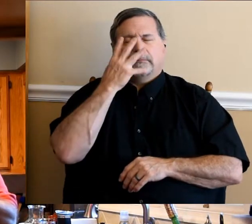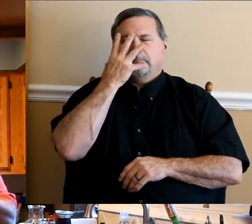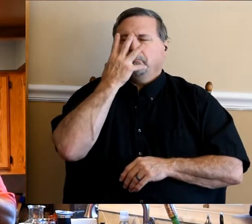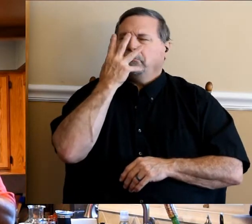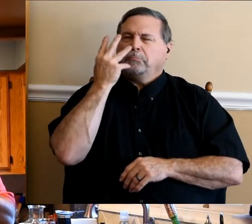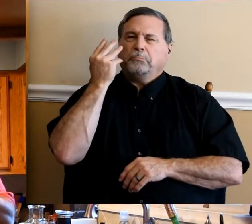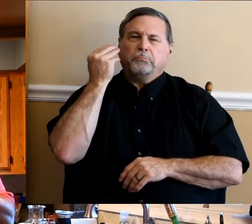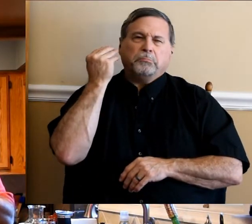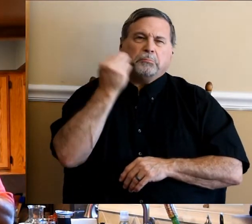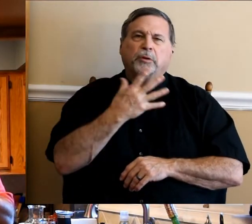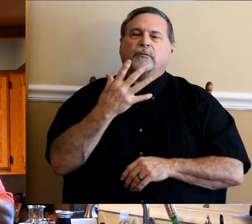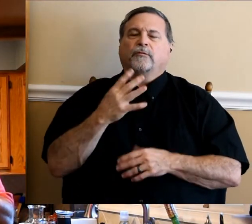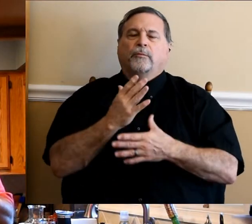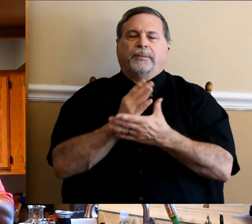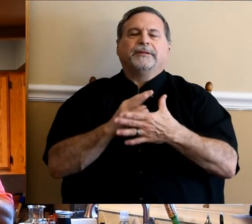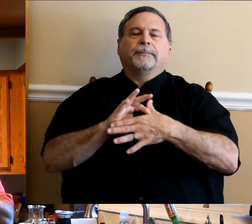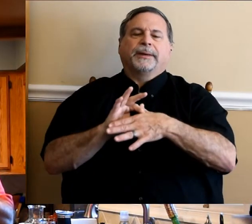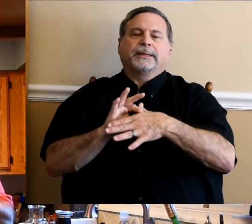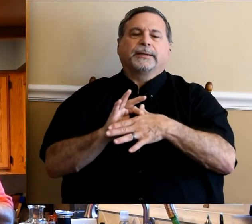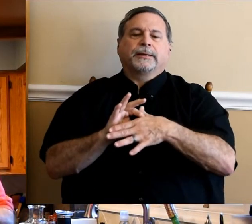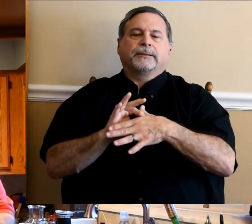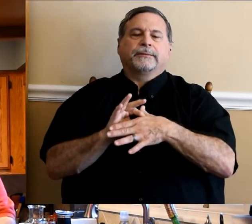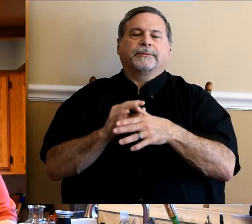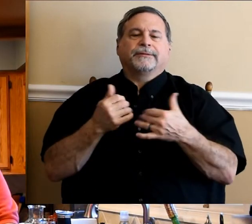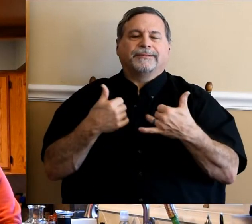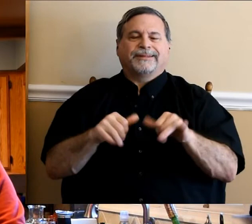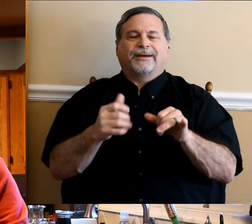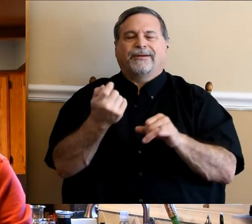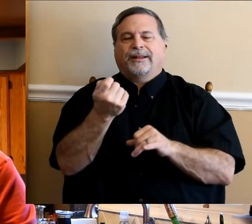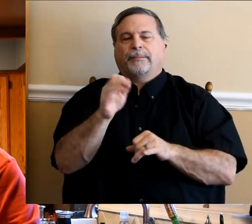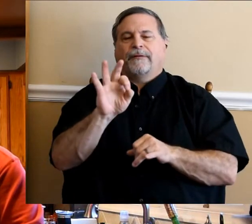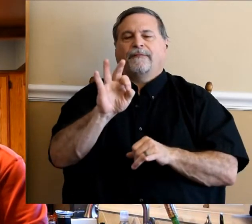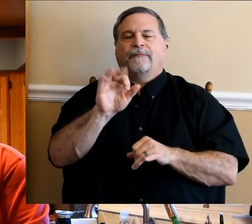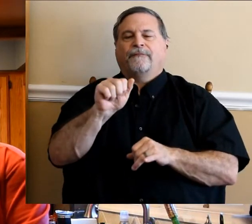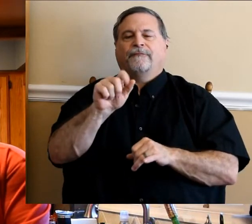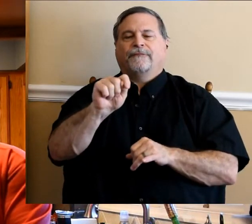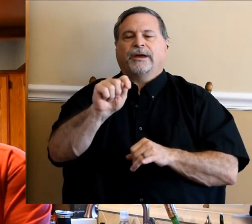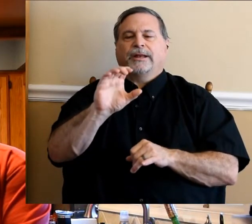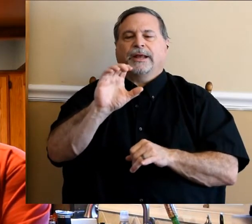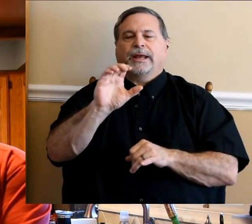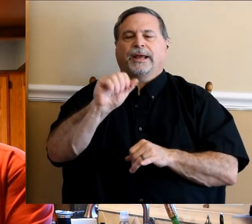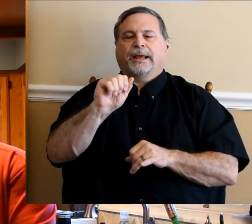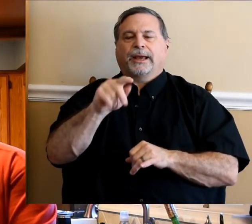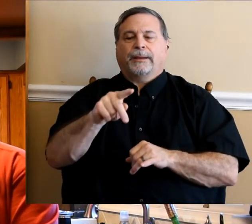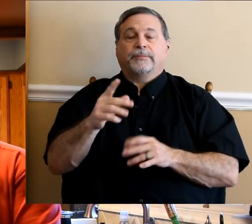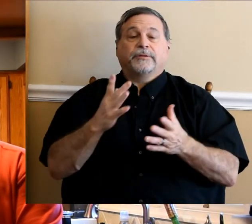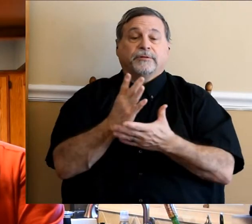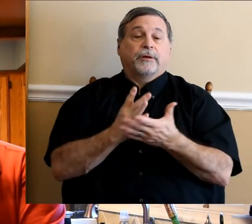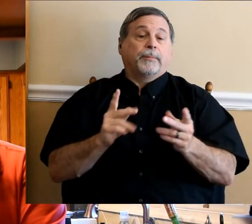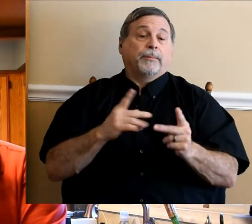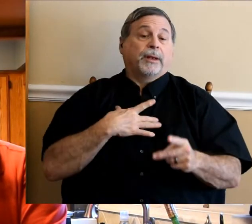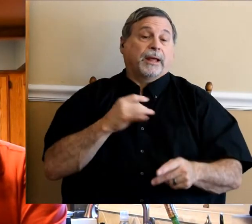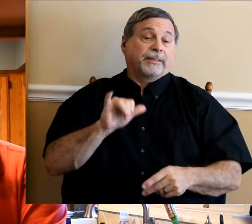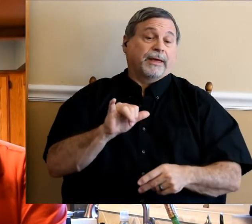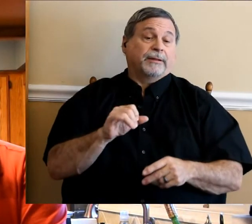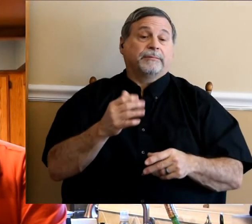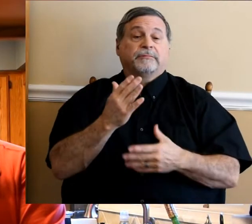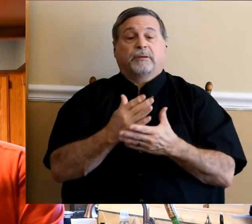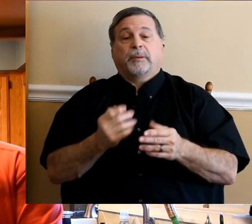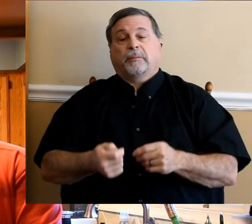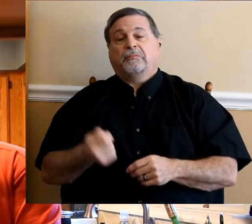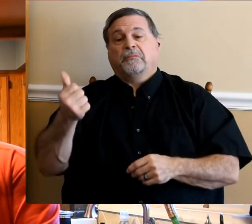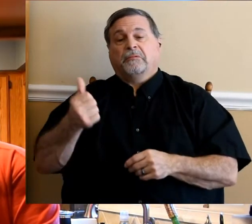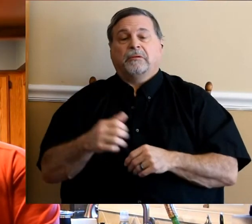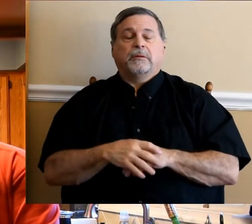that is a beautiful piece of meat. Now, it's still got some of that fat cap on it. Some people like that. Some people will cut